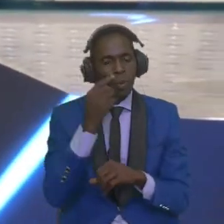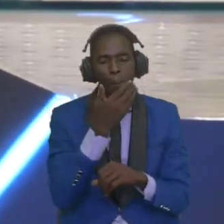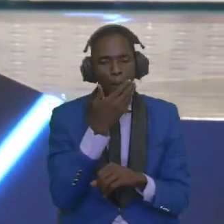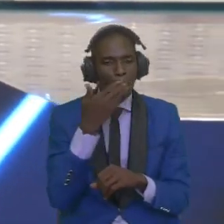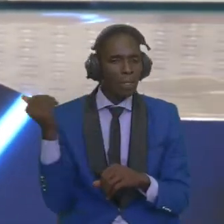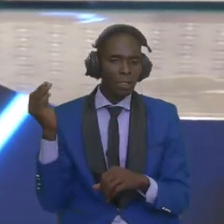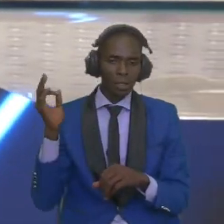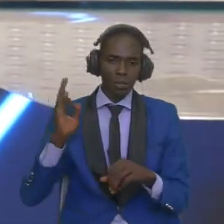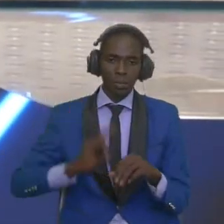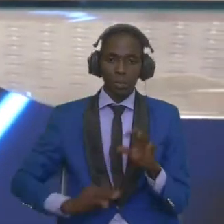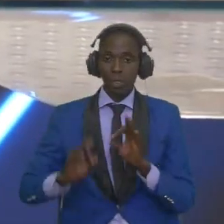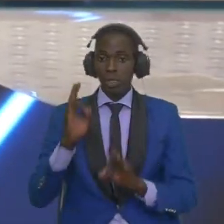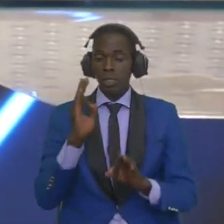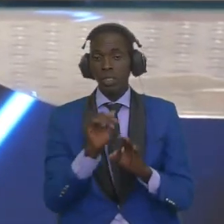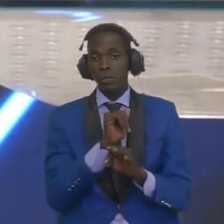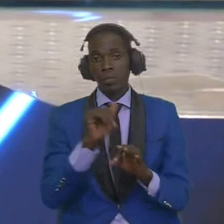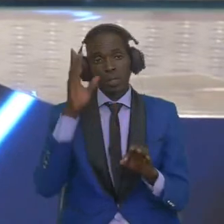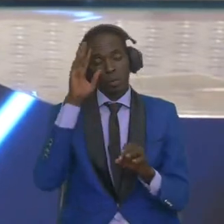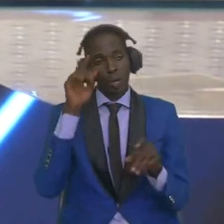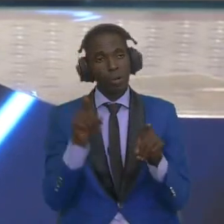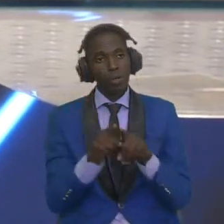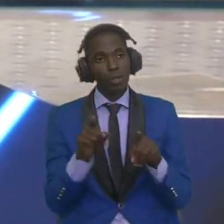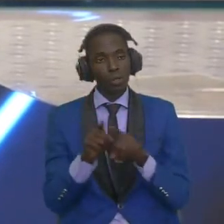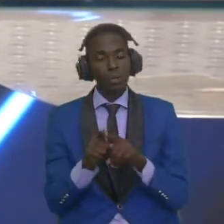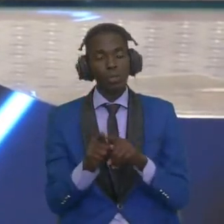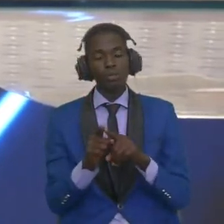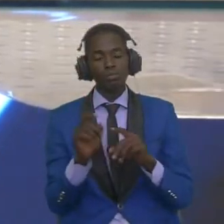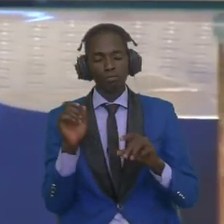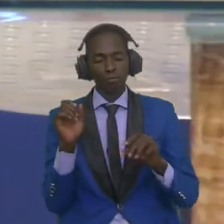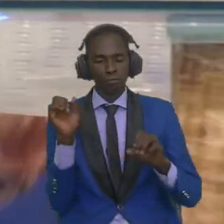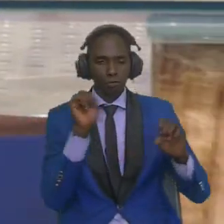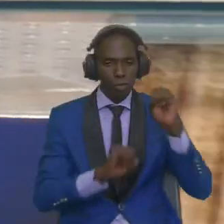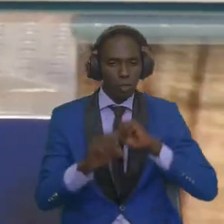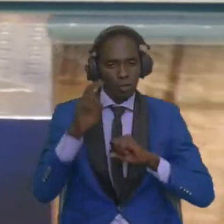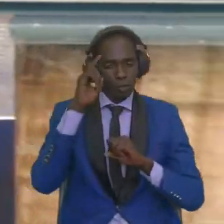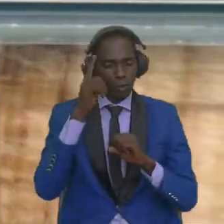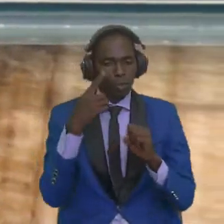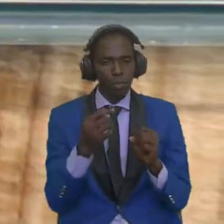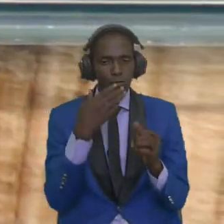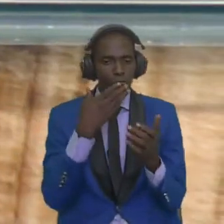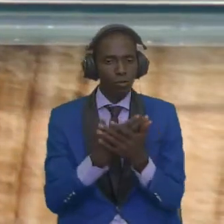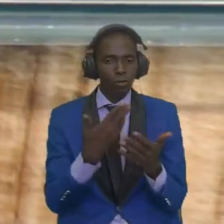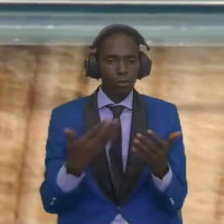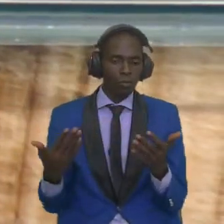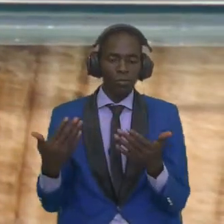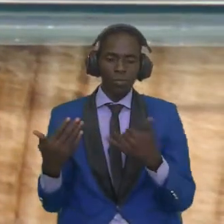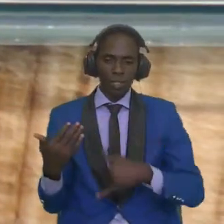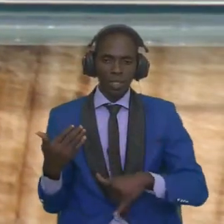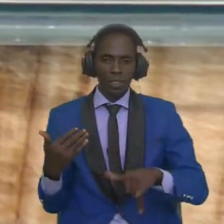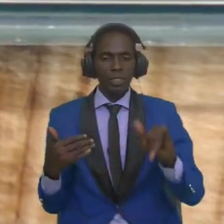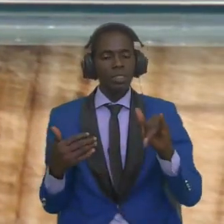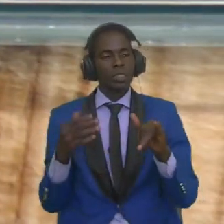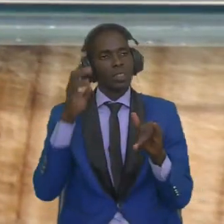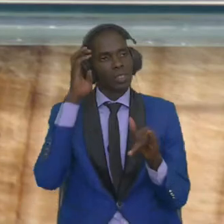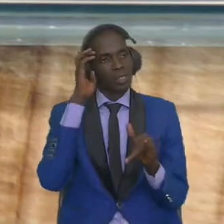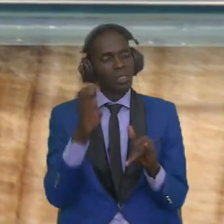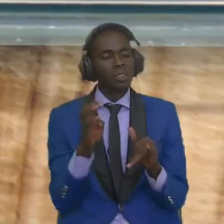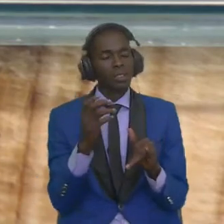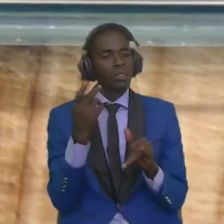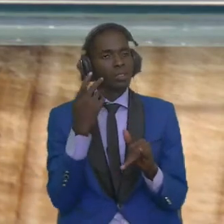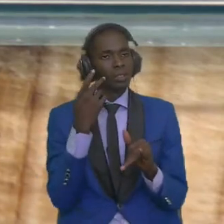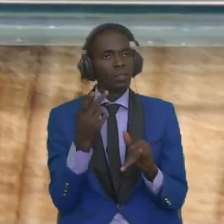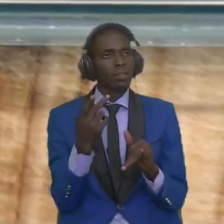a man also strive for masteries, yet is he not crowned, except to